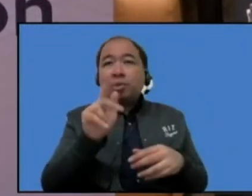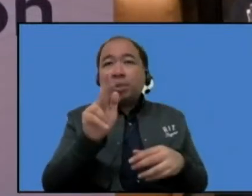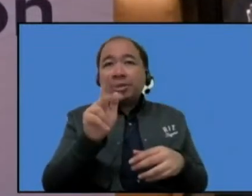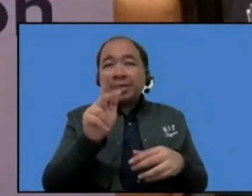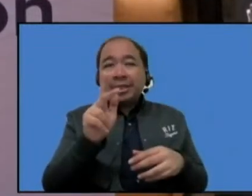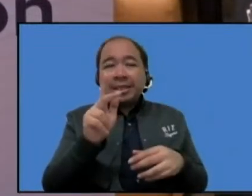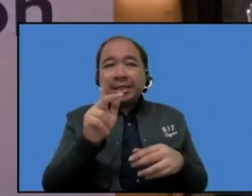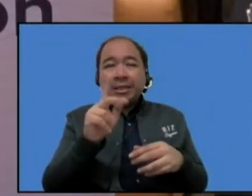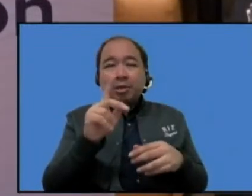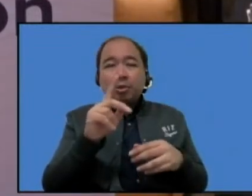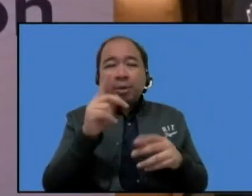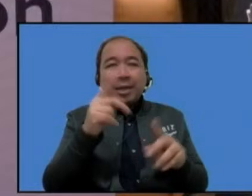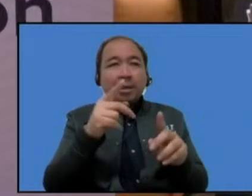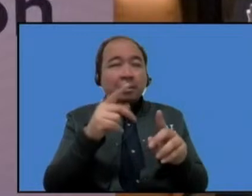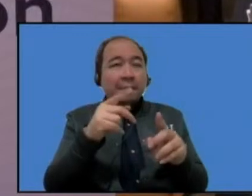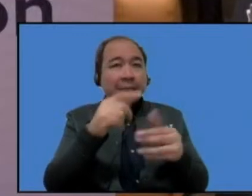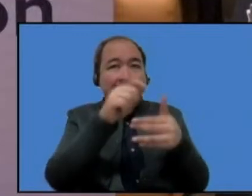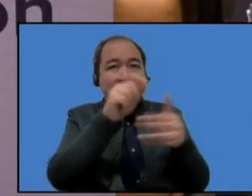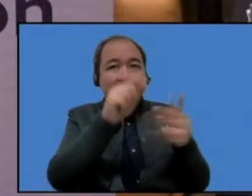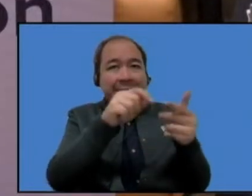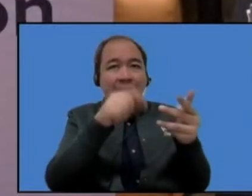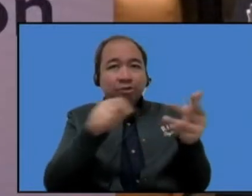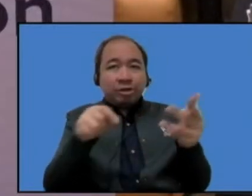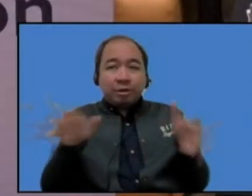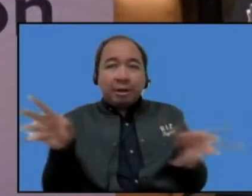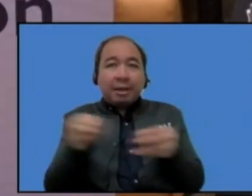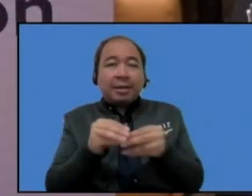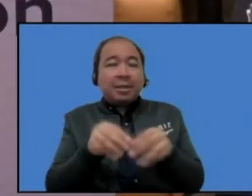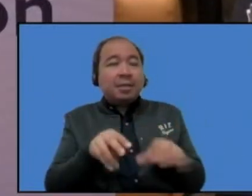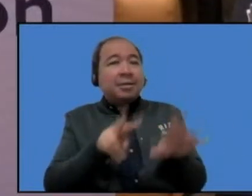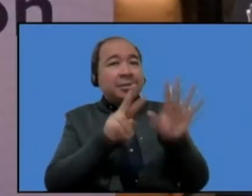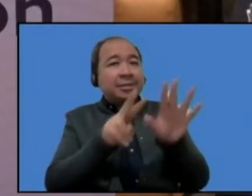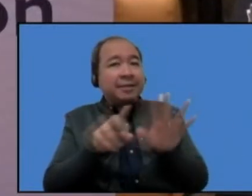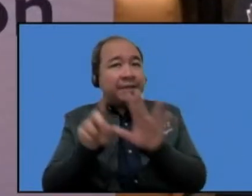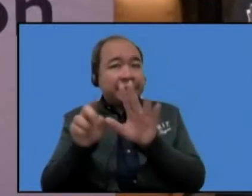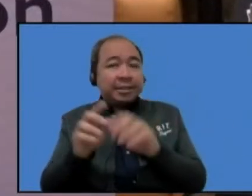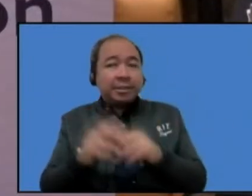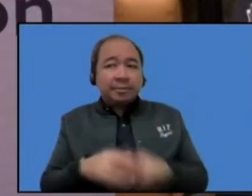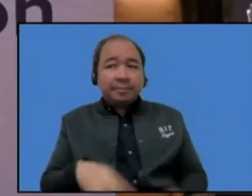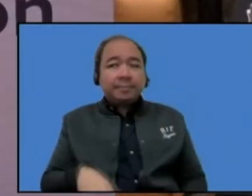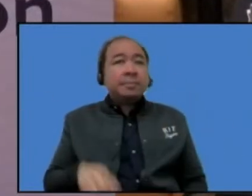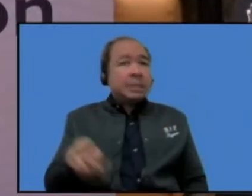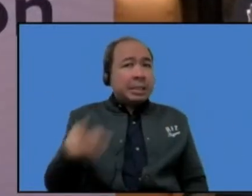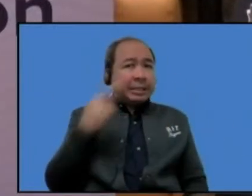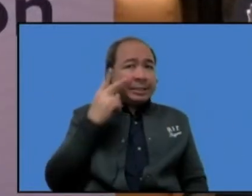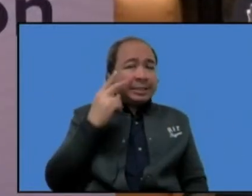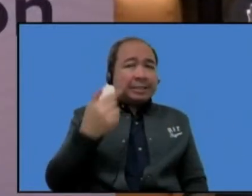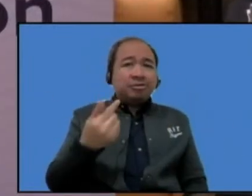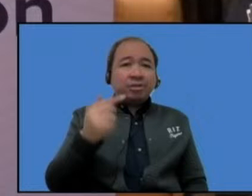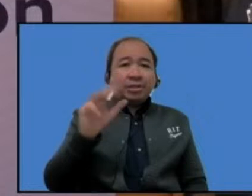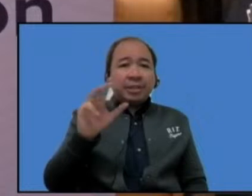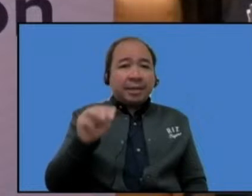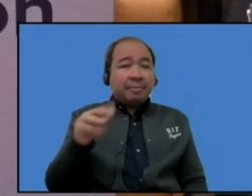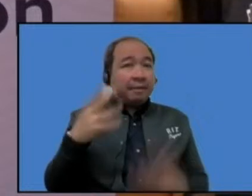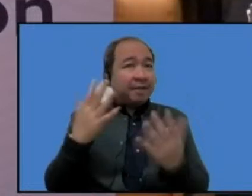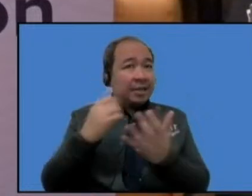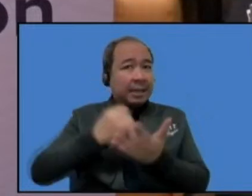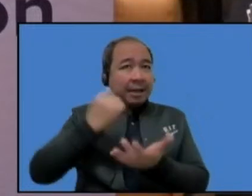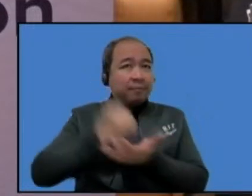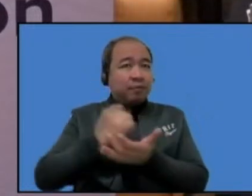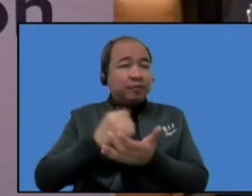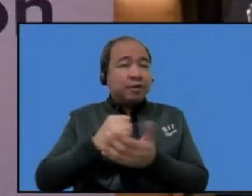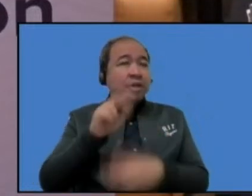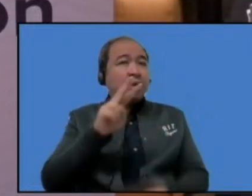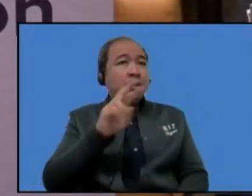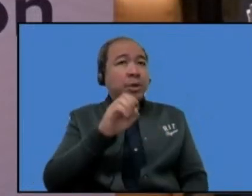indicators, 76. And I find that the GCM was approved in 2018, and it's only now that